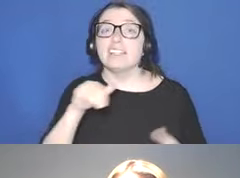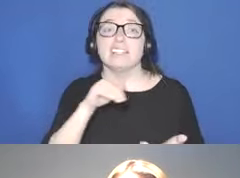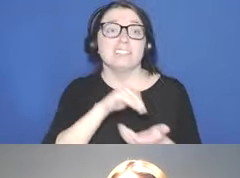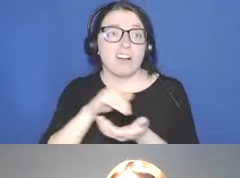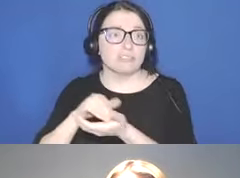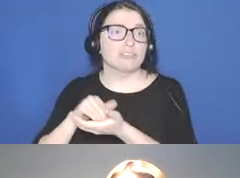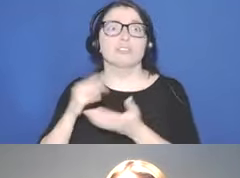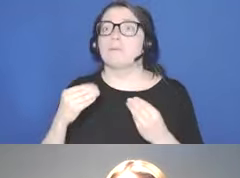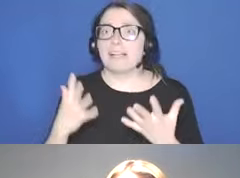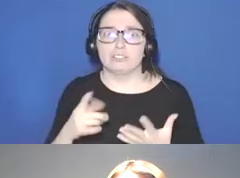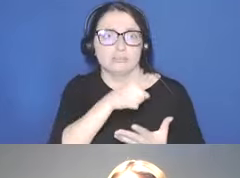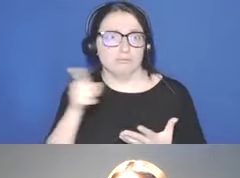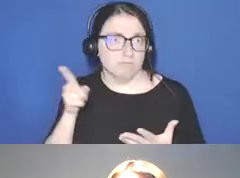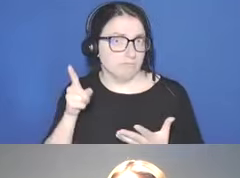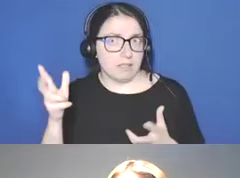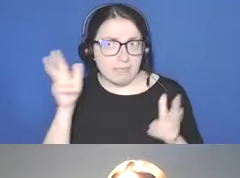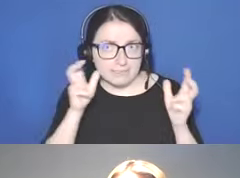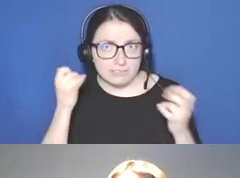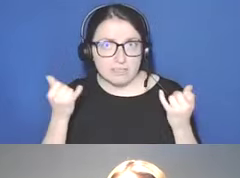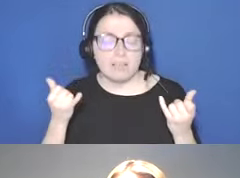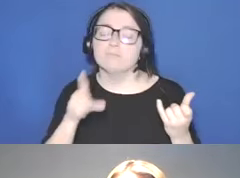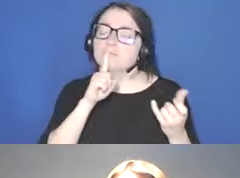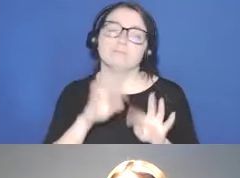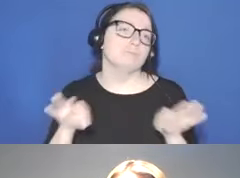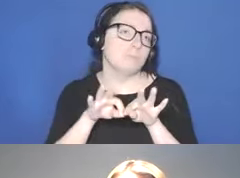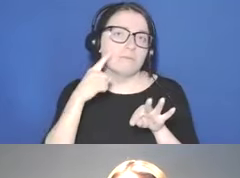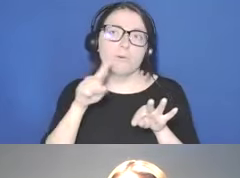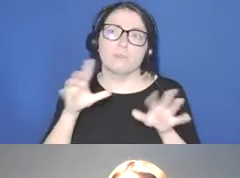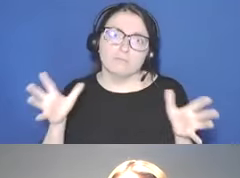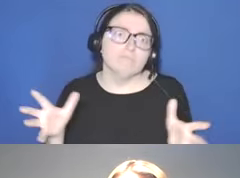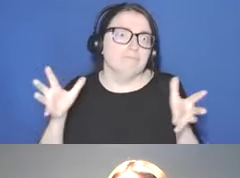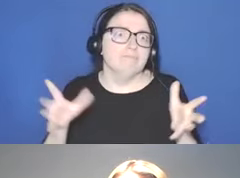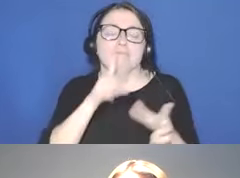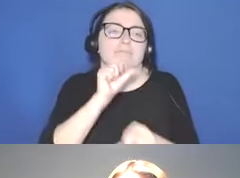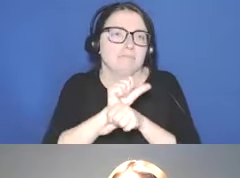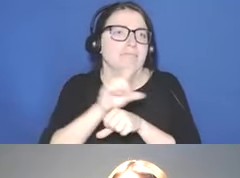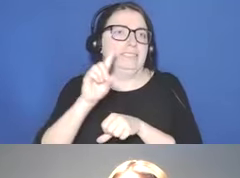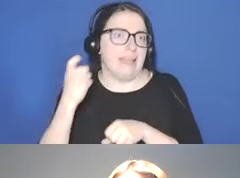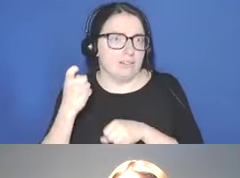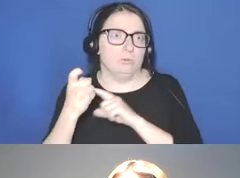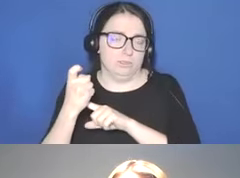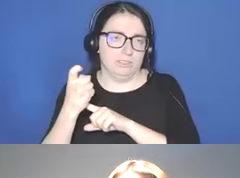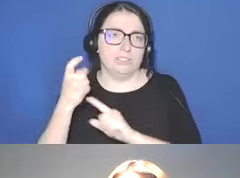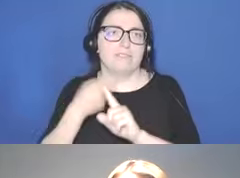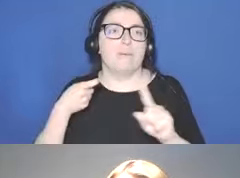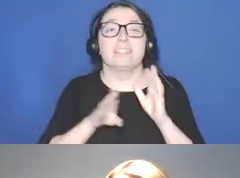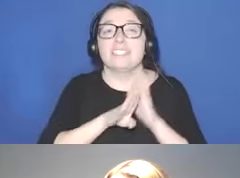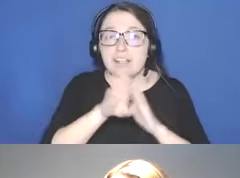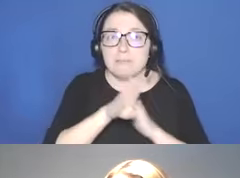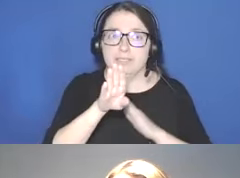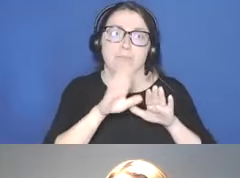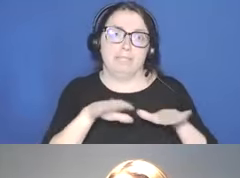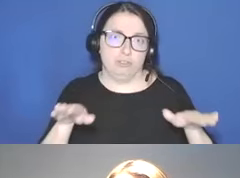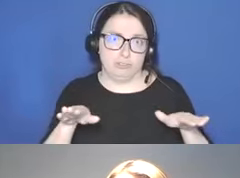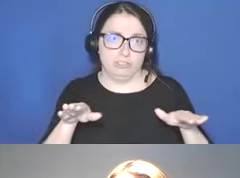that's so important, is to push for the actual diagnosis from the developmental pediatrician. I had to actually push his